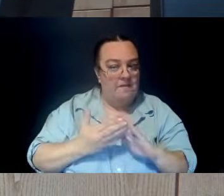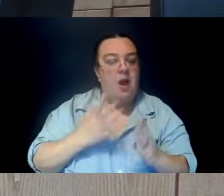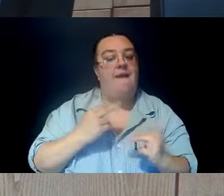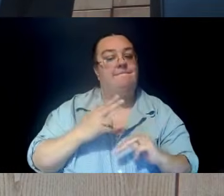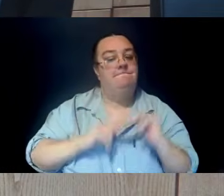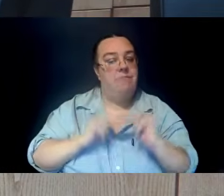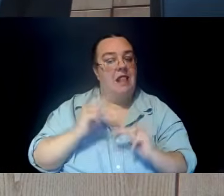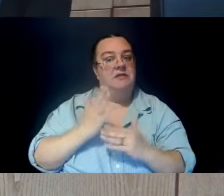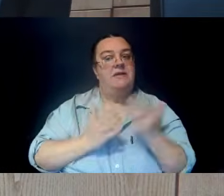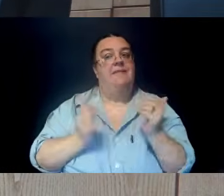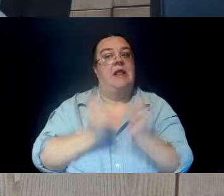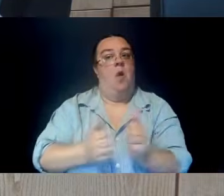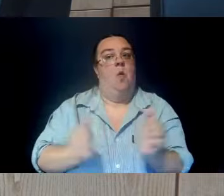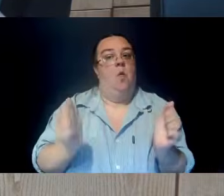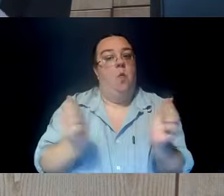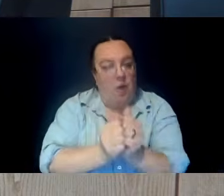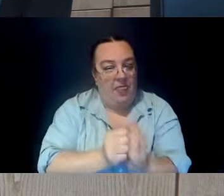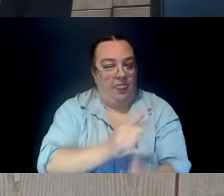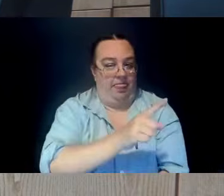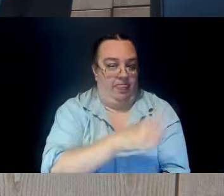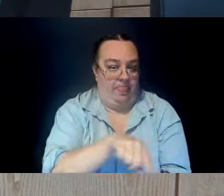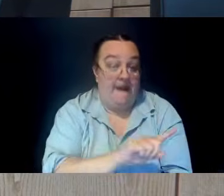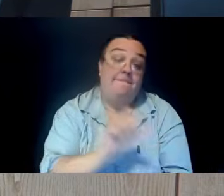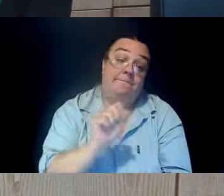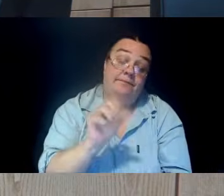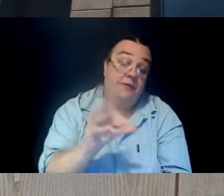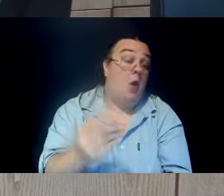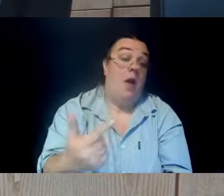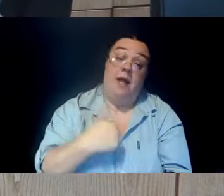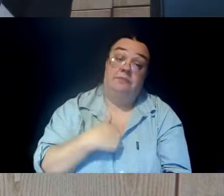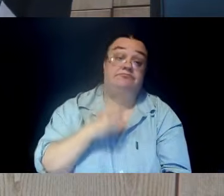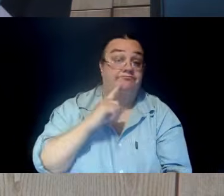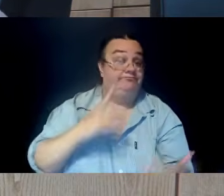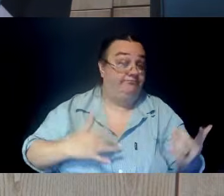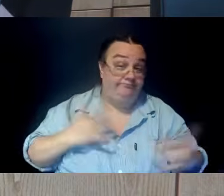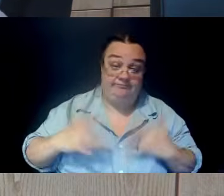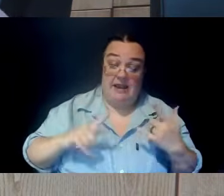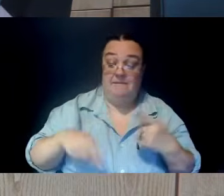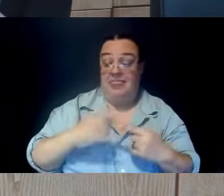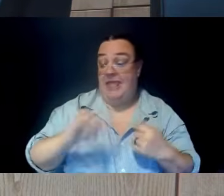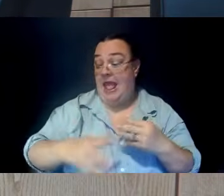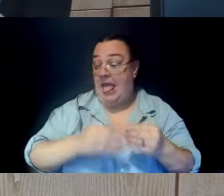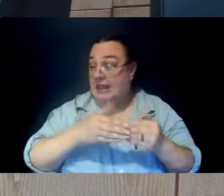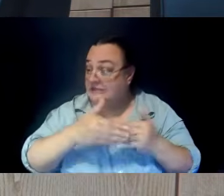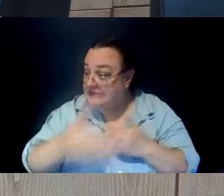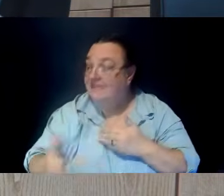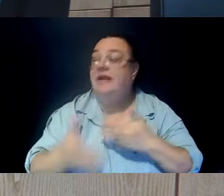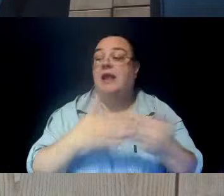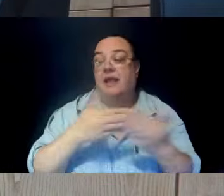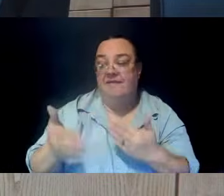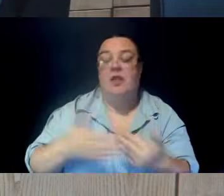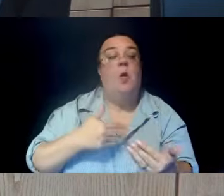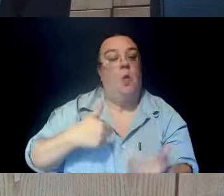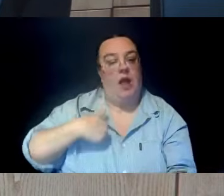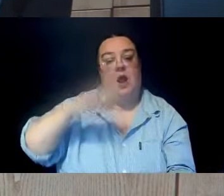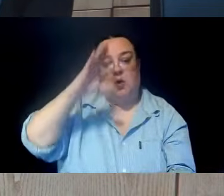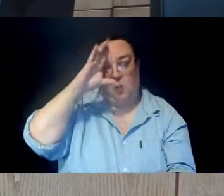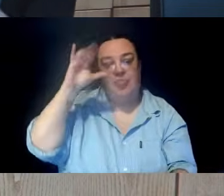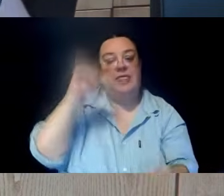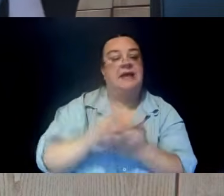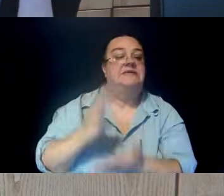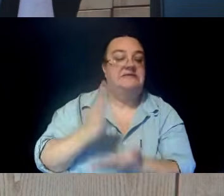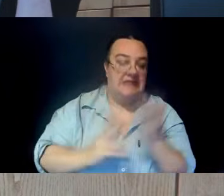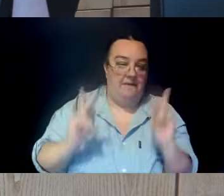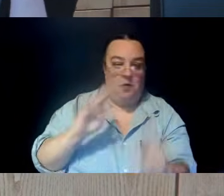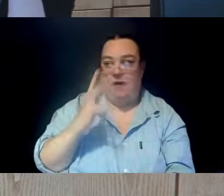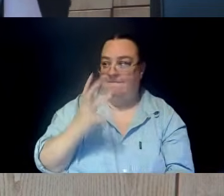them together. And so I am excited about annexation, even though I know that some people are going to be mad